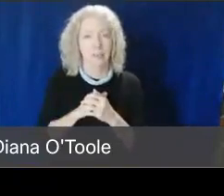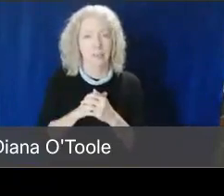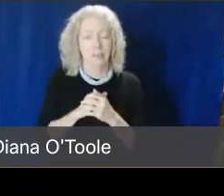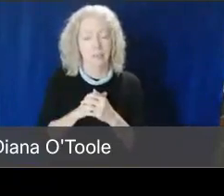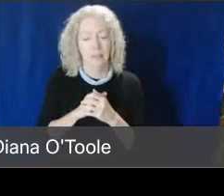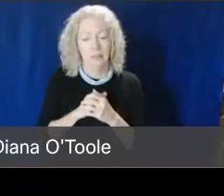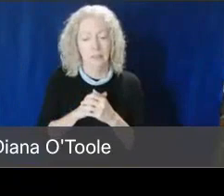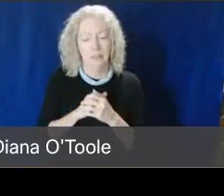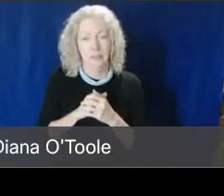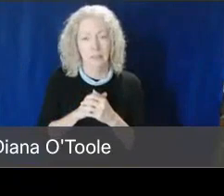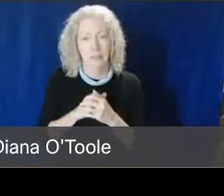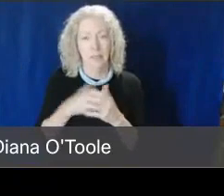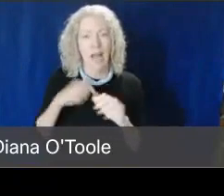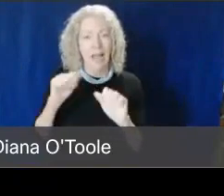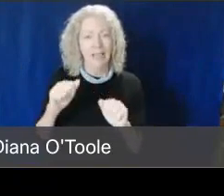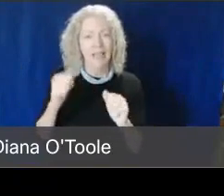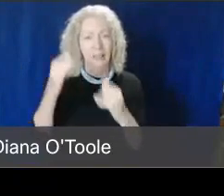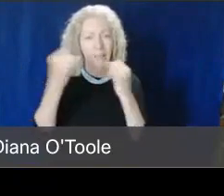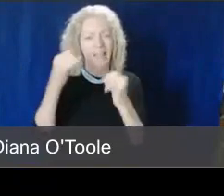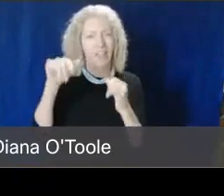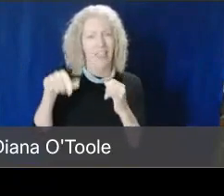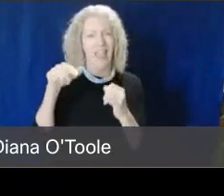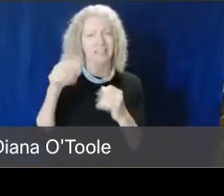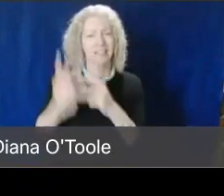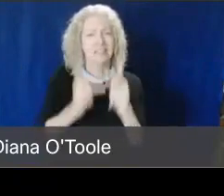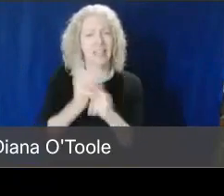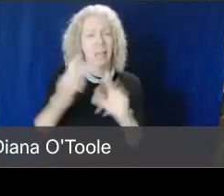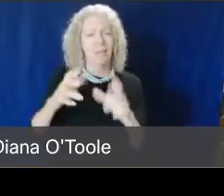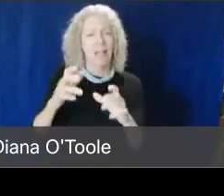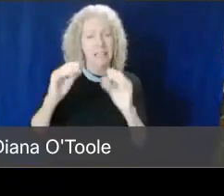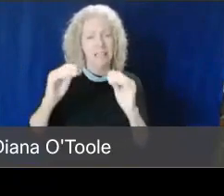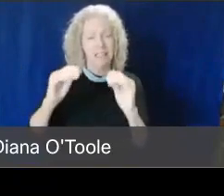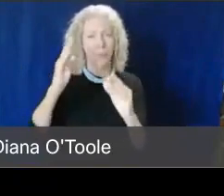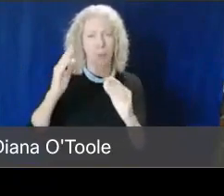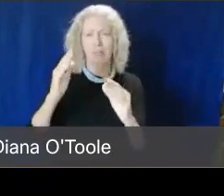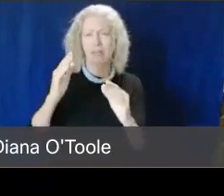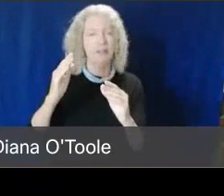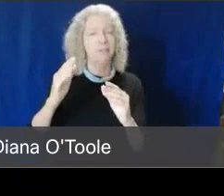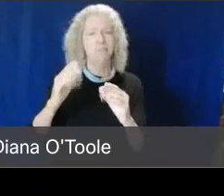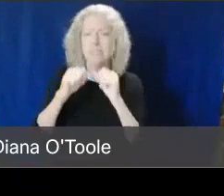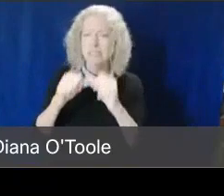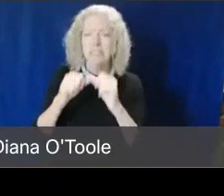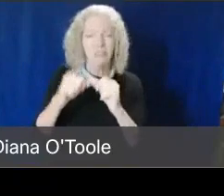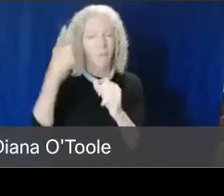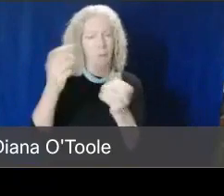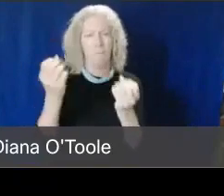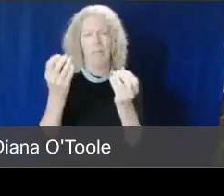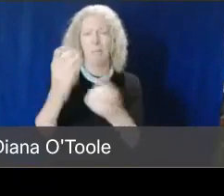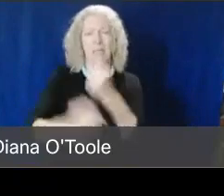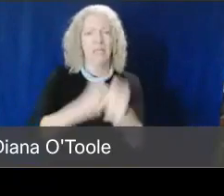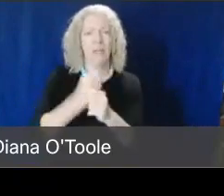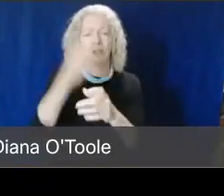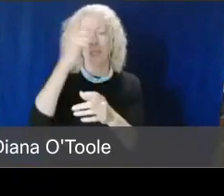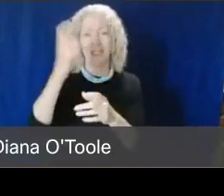higher education for many years to come because of the convenience to students. They can come to campus, they can watch at home online